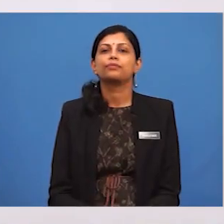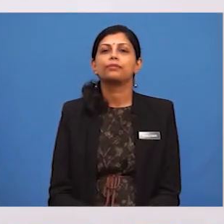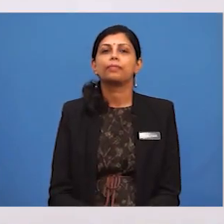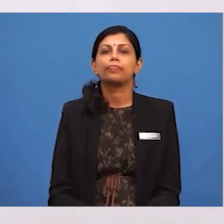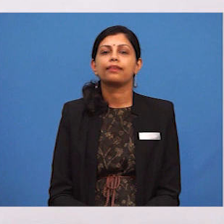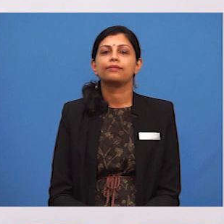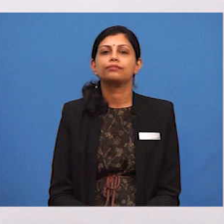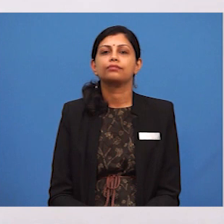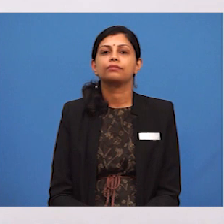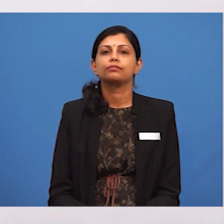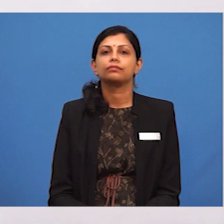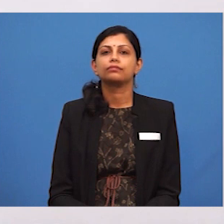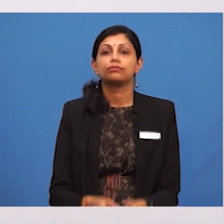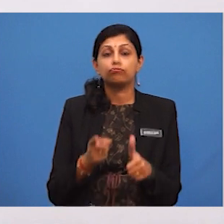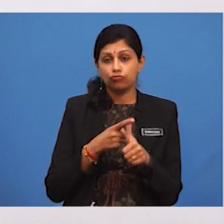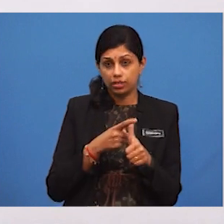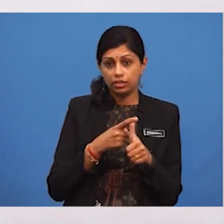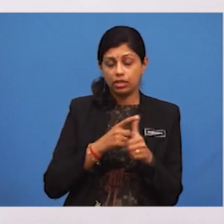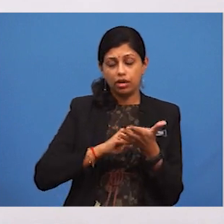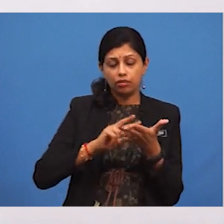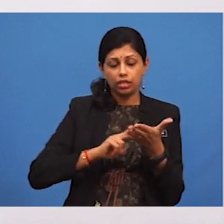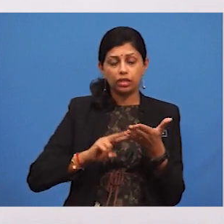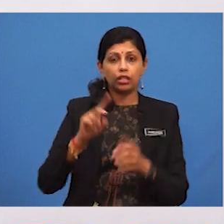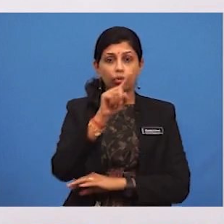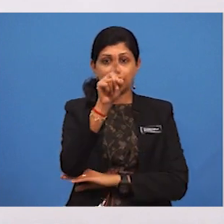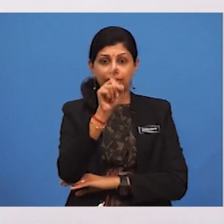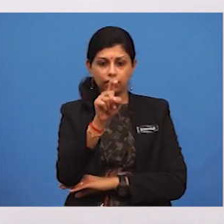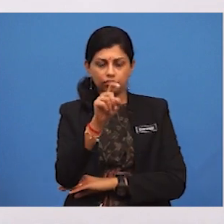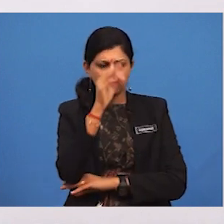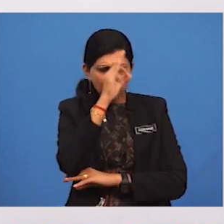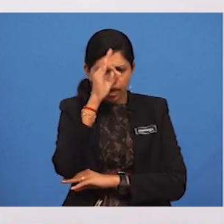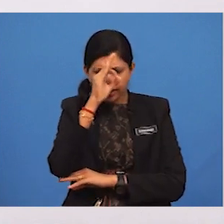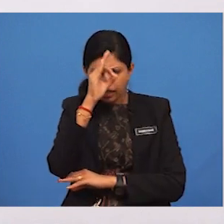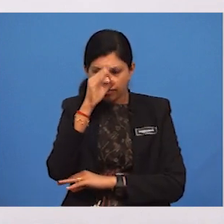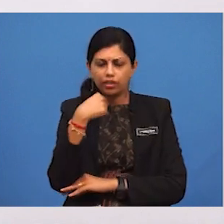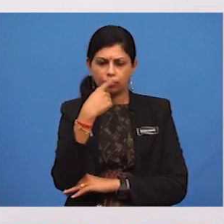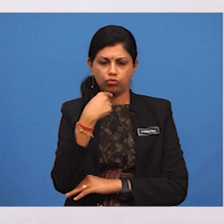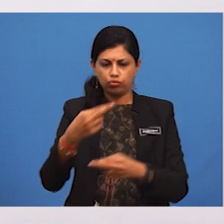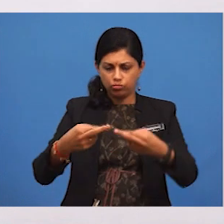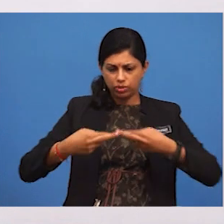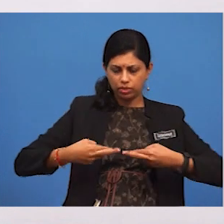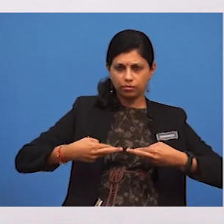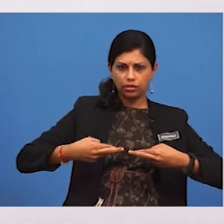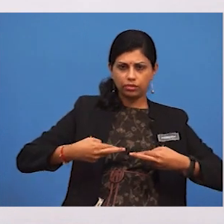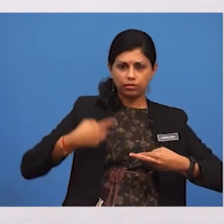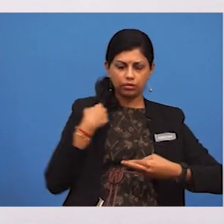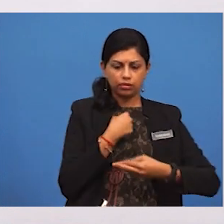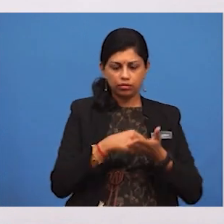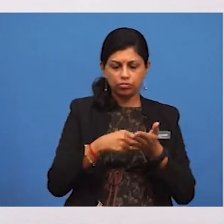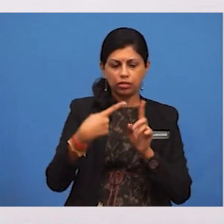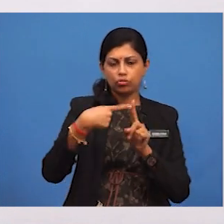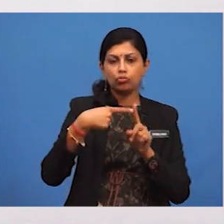First, read the question. Identify who is your recipient. Number